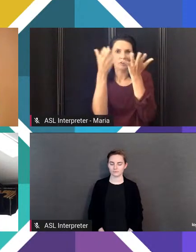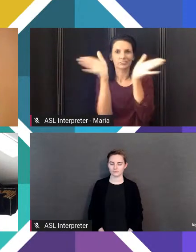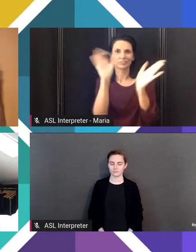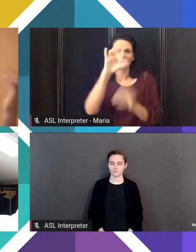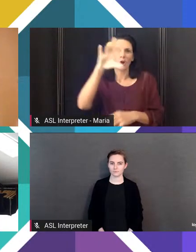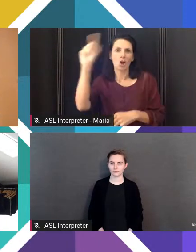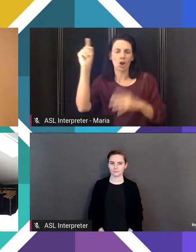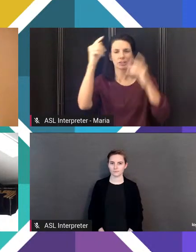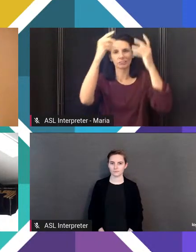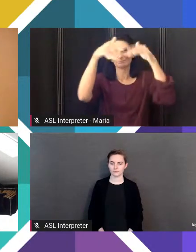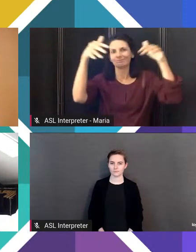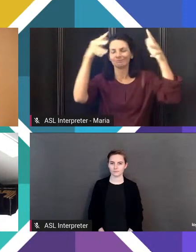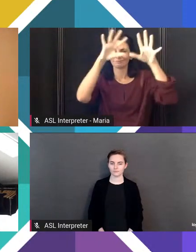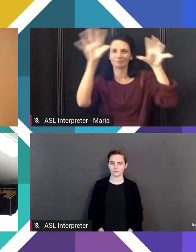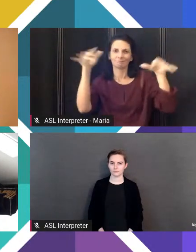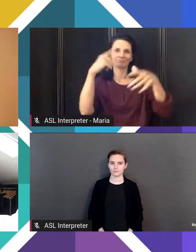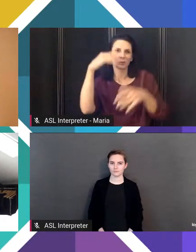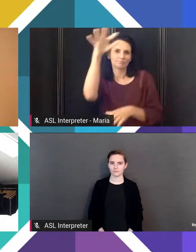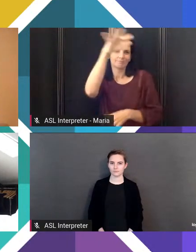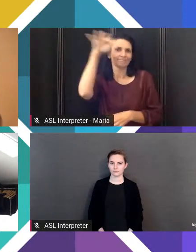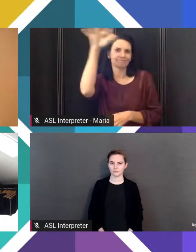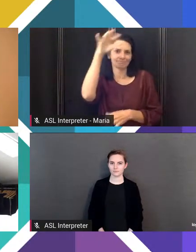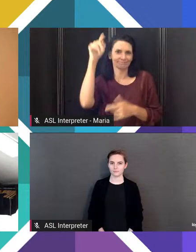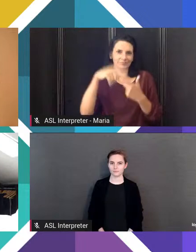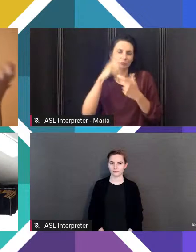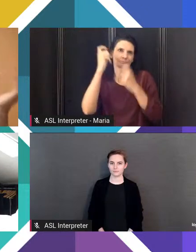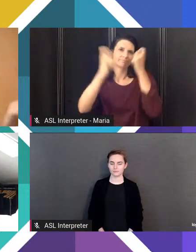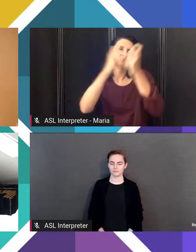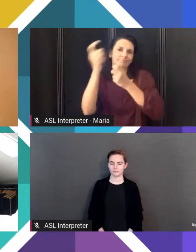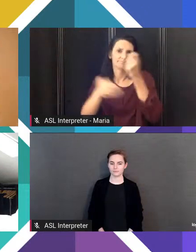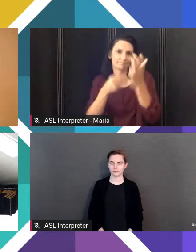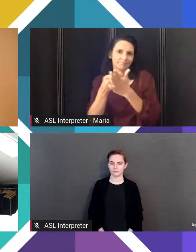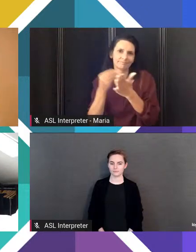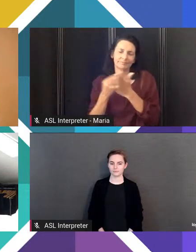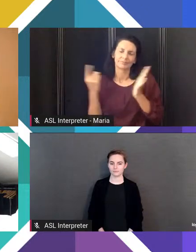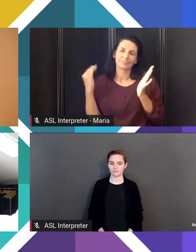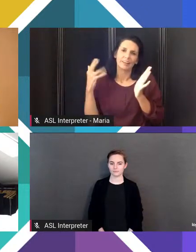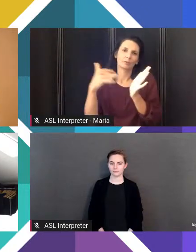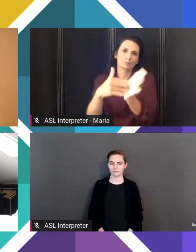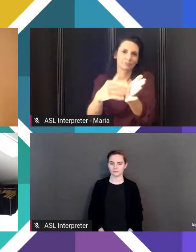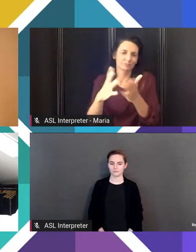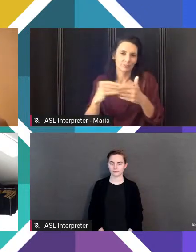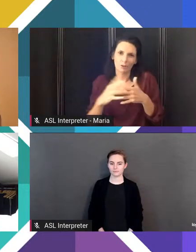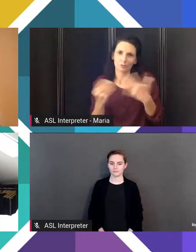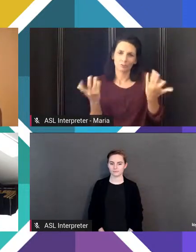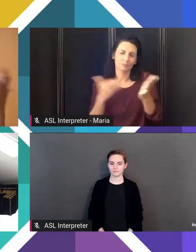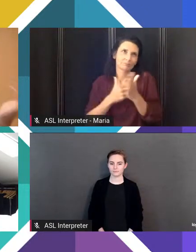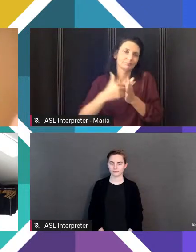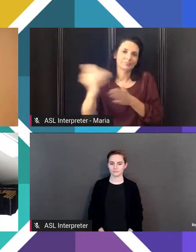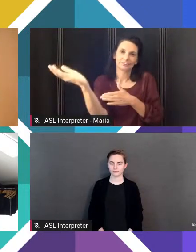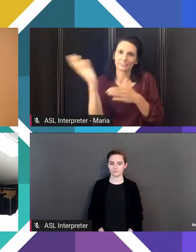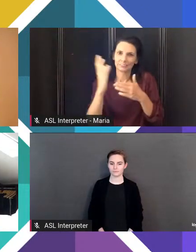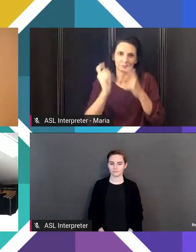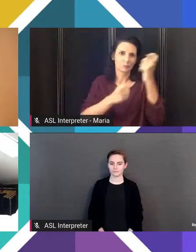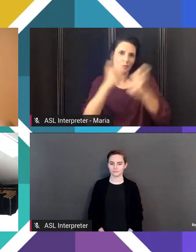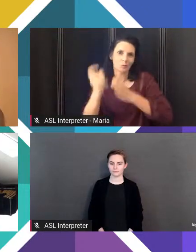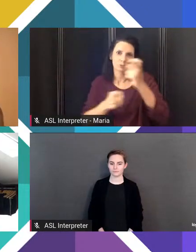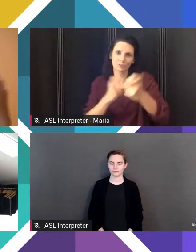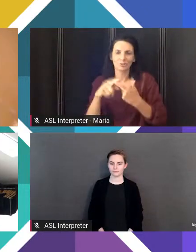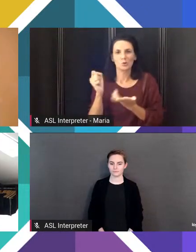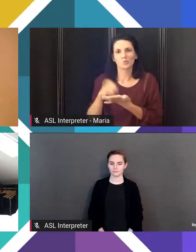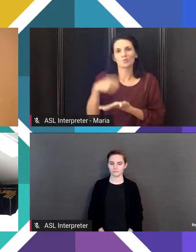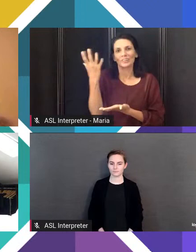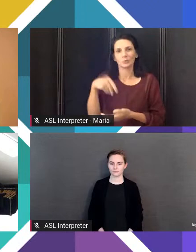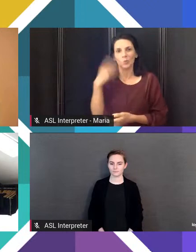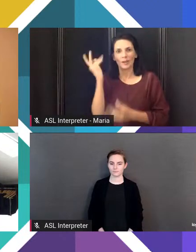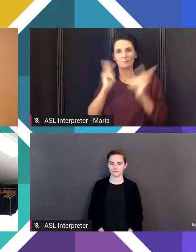deserve thousands and thousands and thousands and millions of grant dollars and thousands and thousands and thousands and millions of donor dollars and rich white people dollars